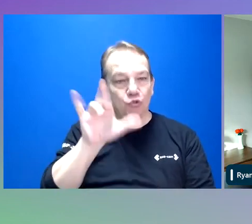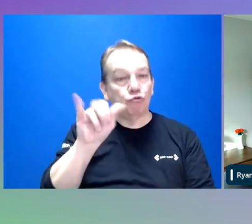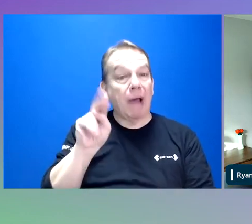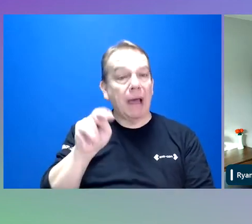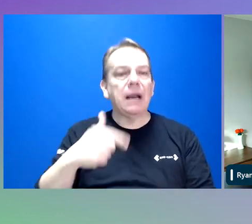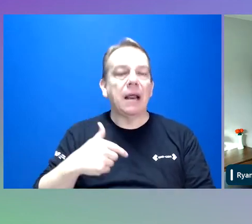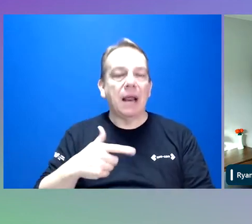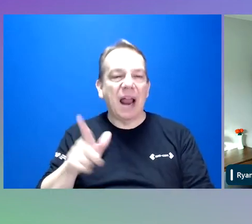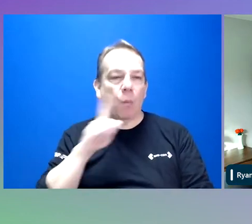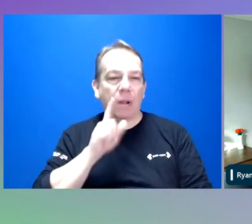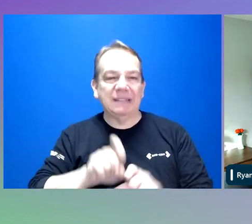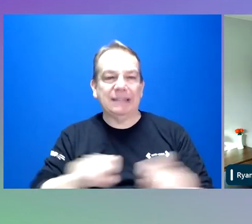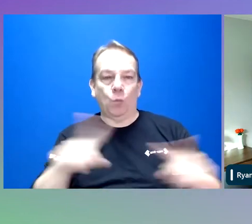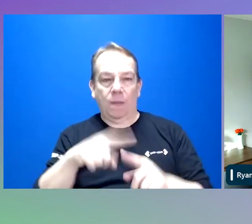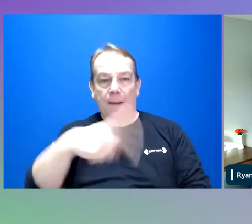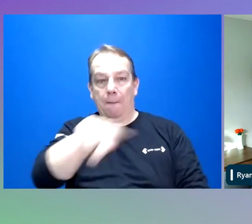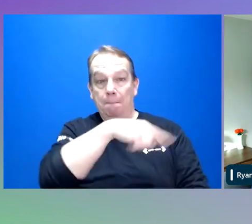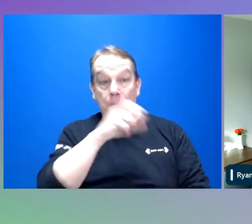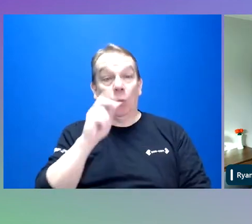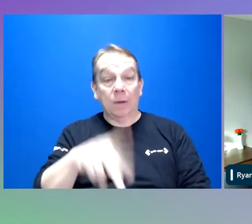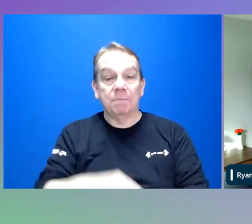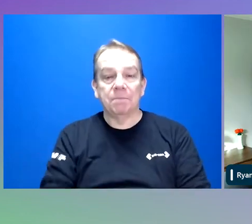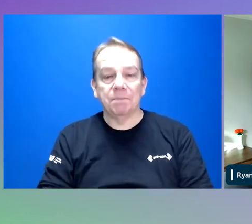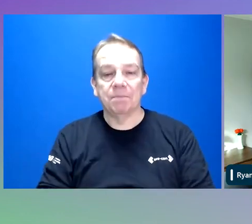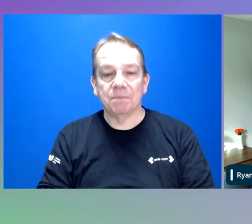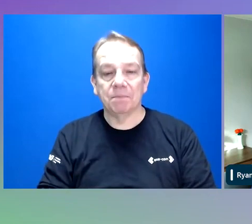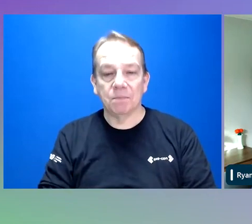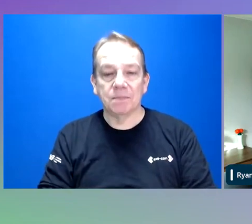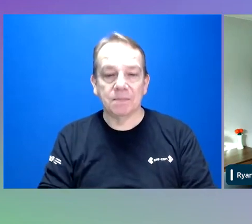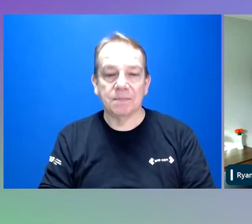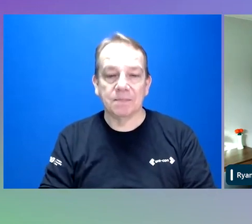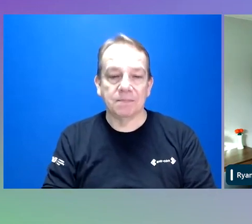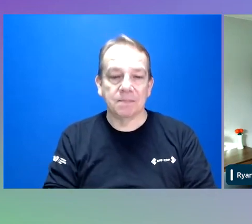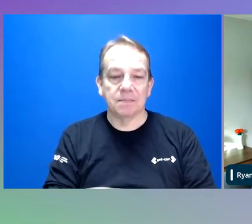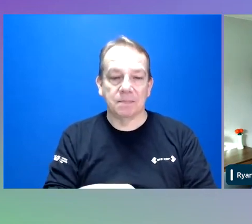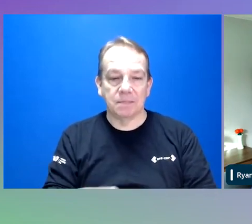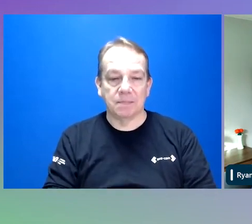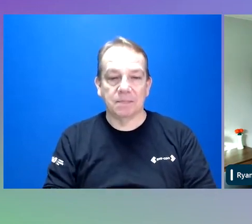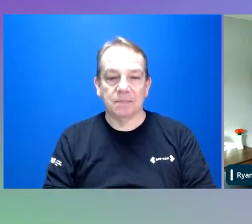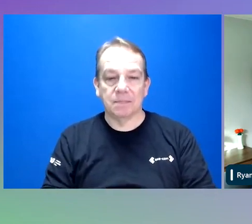audience. Oh, okay. Yeah, that's fine. And then